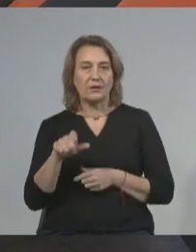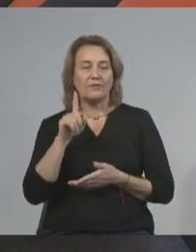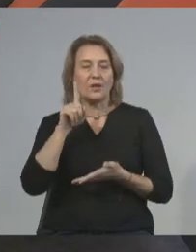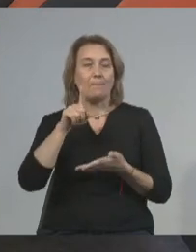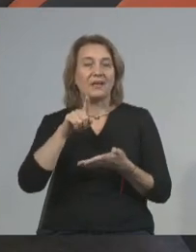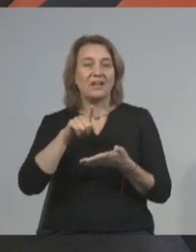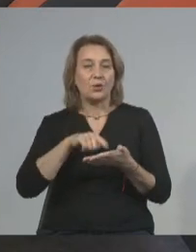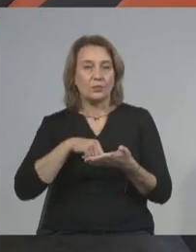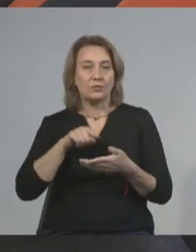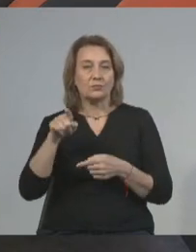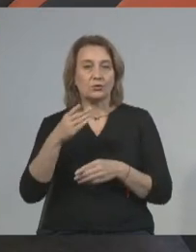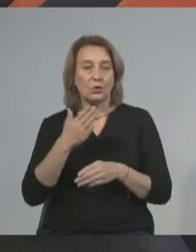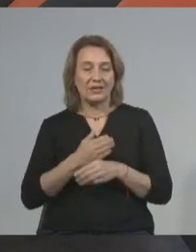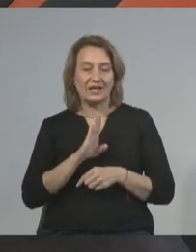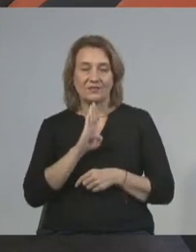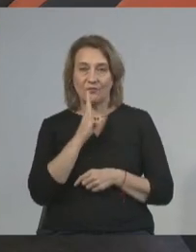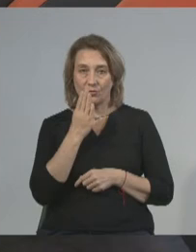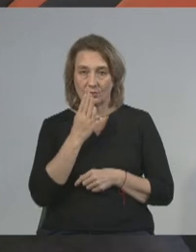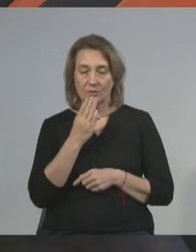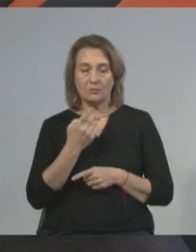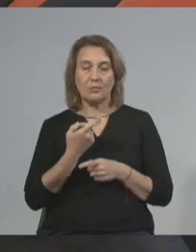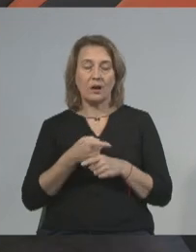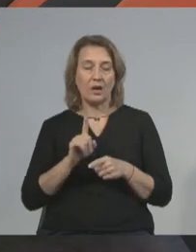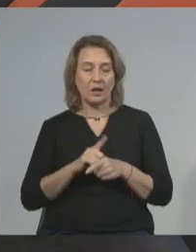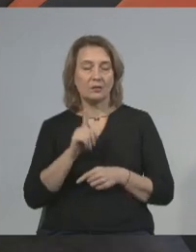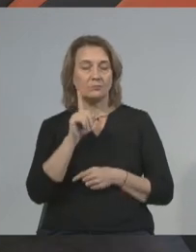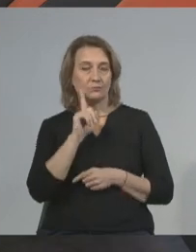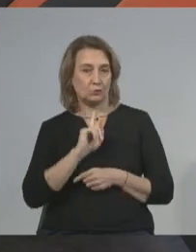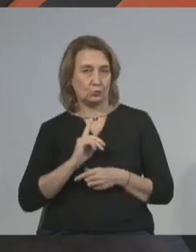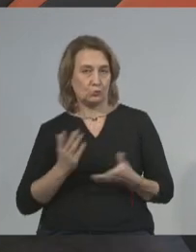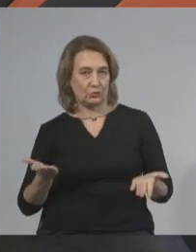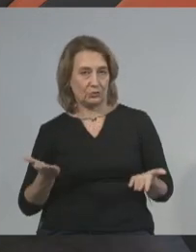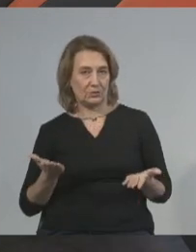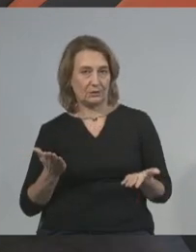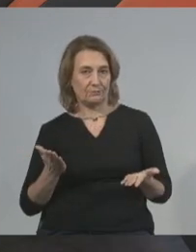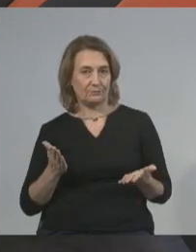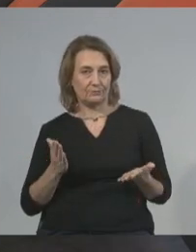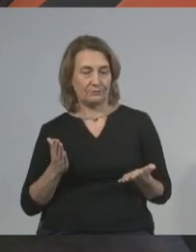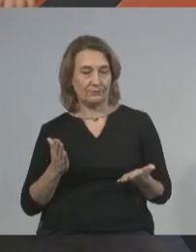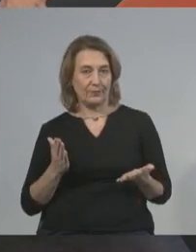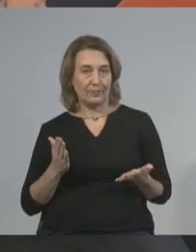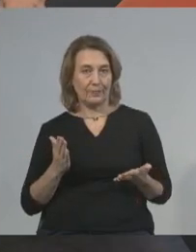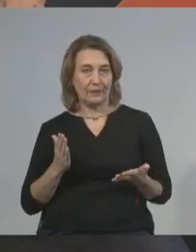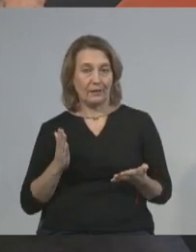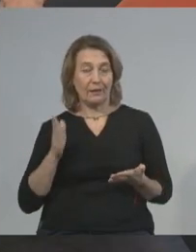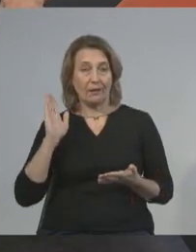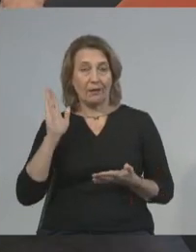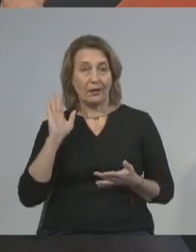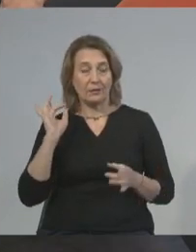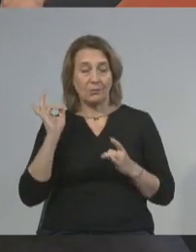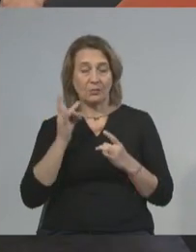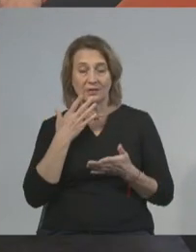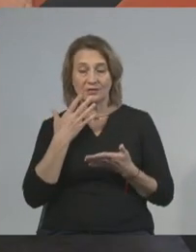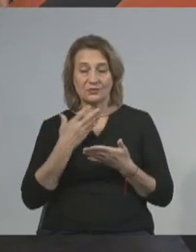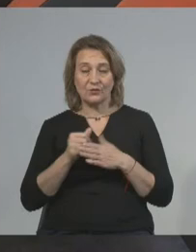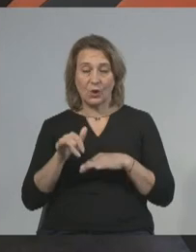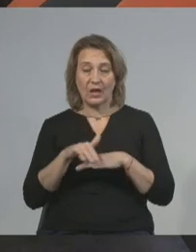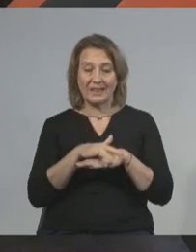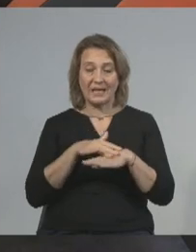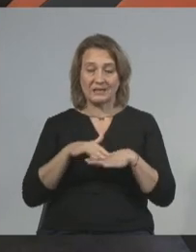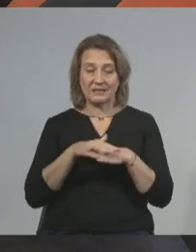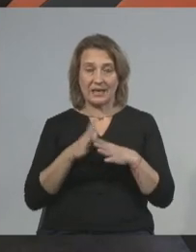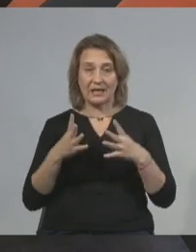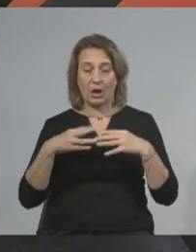russian federation have been doing has been doing for a long time now they paint the picture of the western state as the